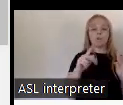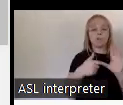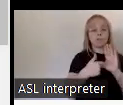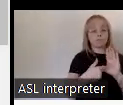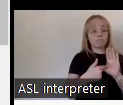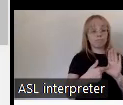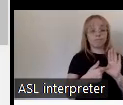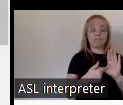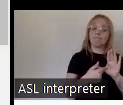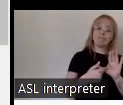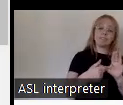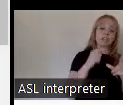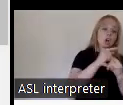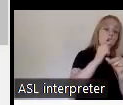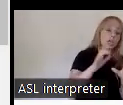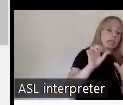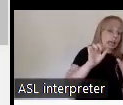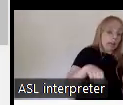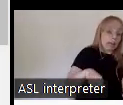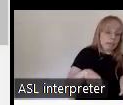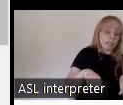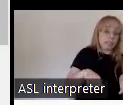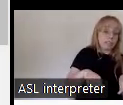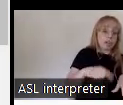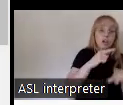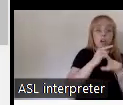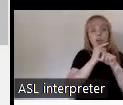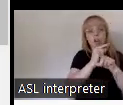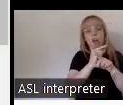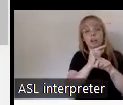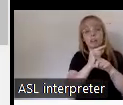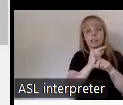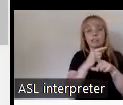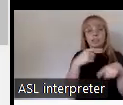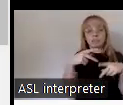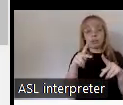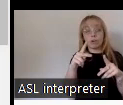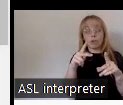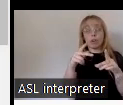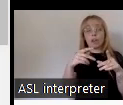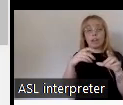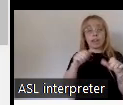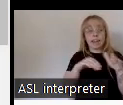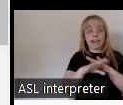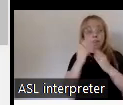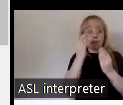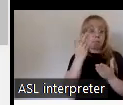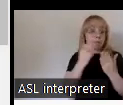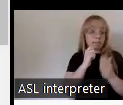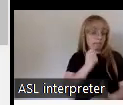isn't necessarily a guardian, and a guardian isn't necessarily an authorized representative. I